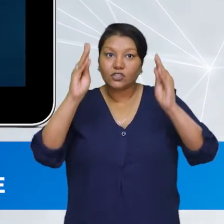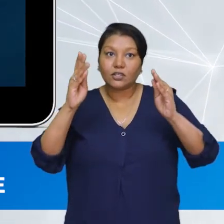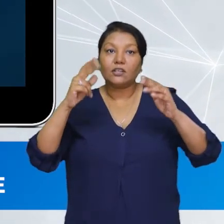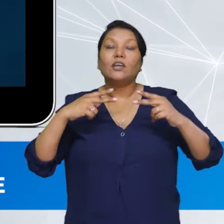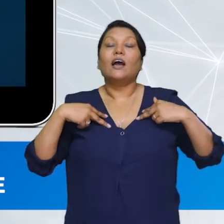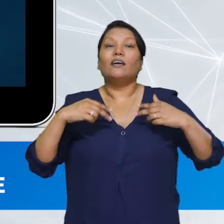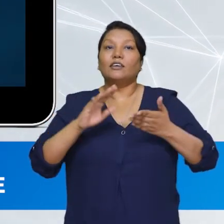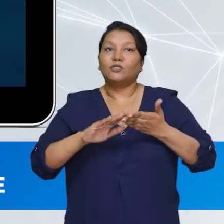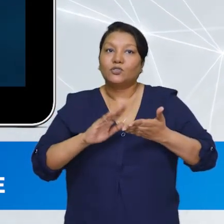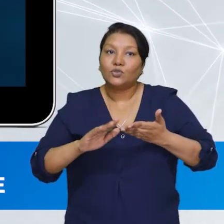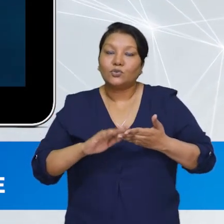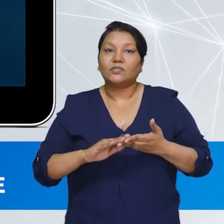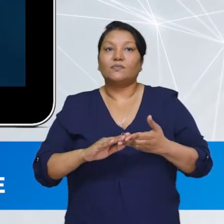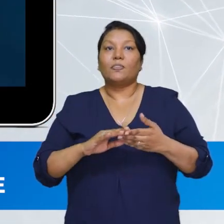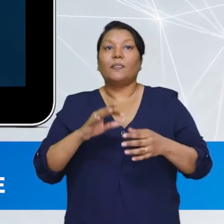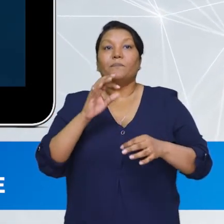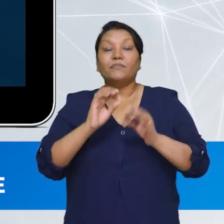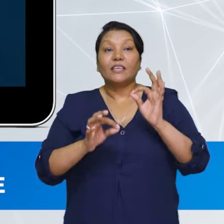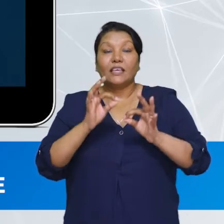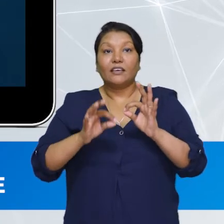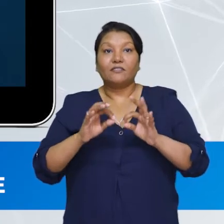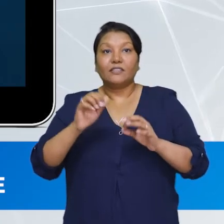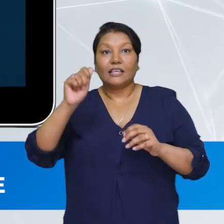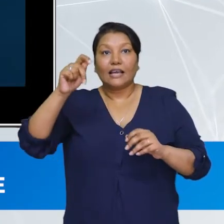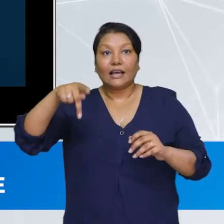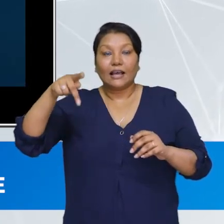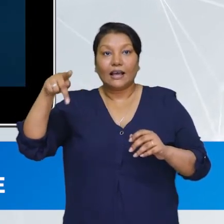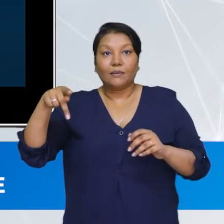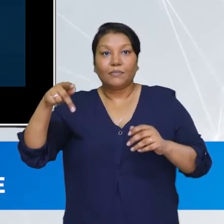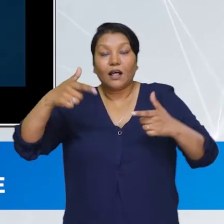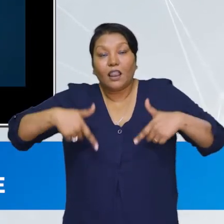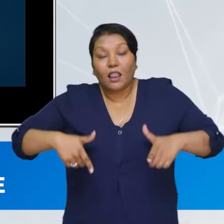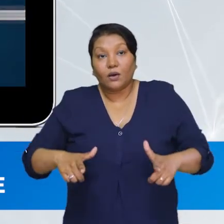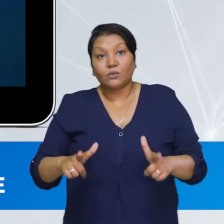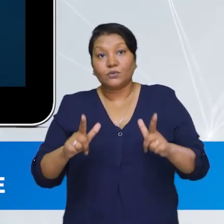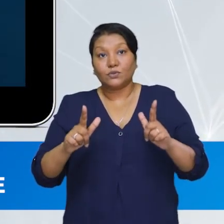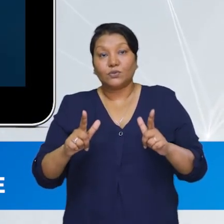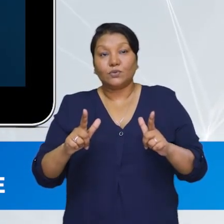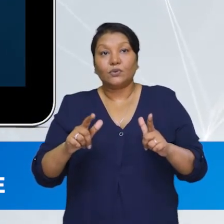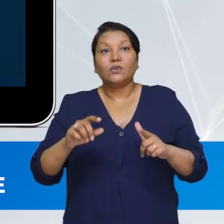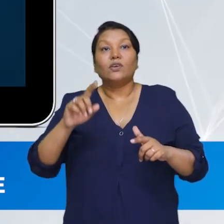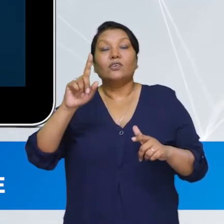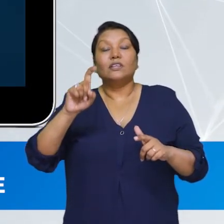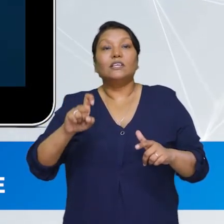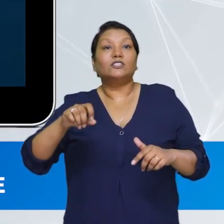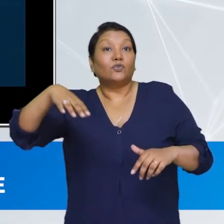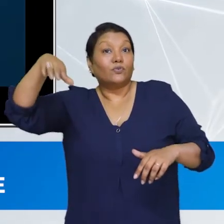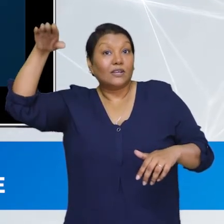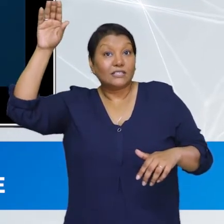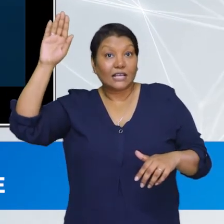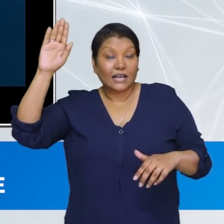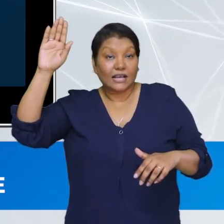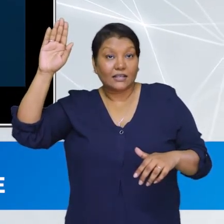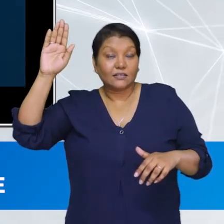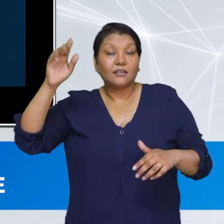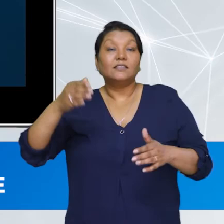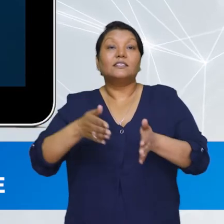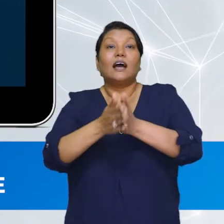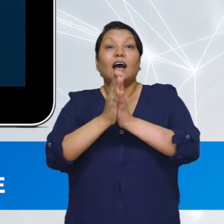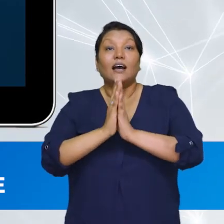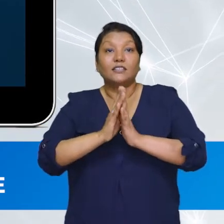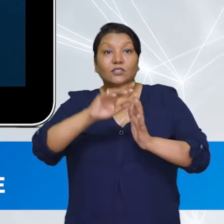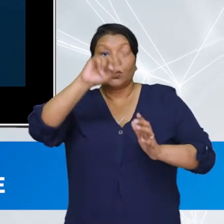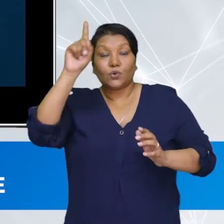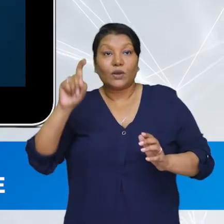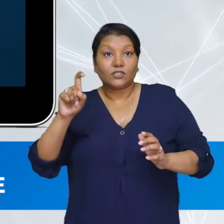using the chat feature or verbally. If the app you are using allows, use the raise hand